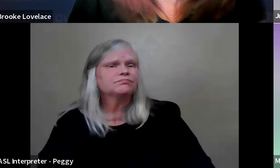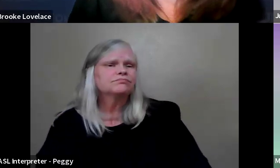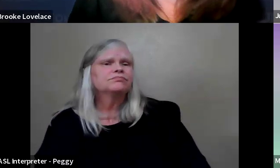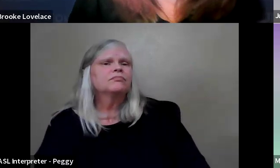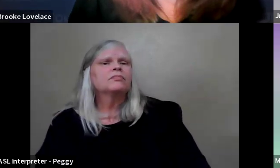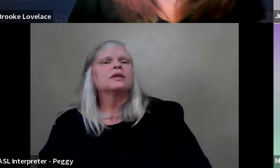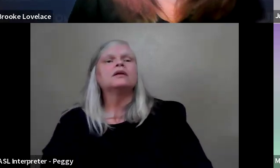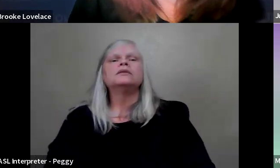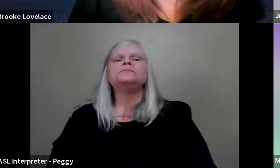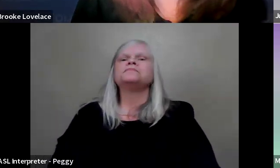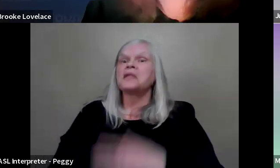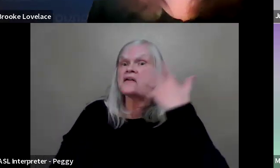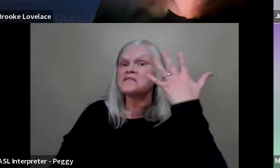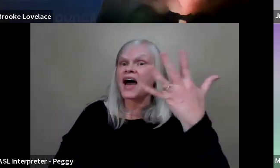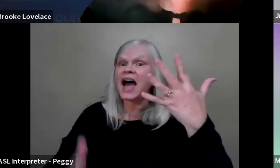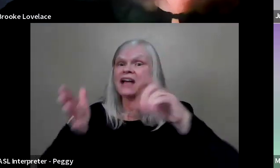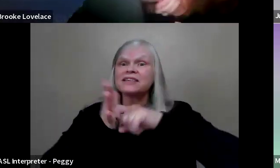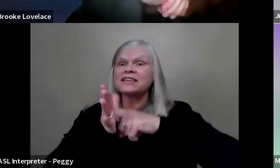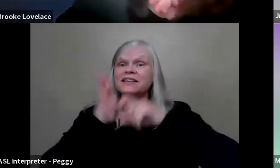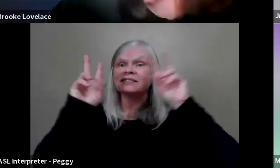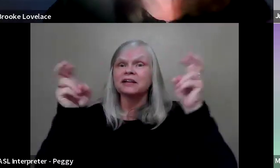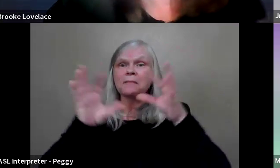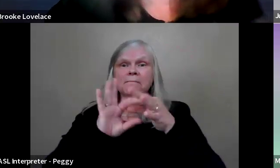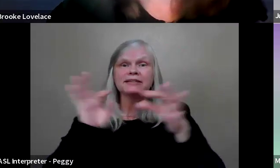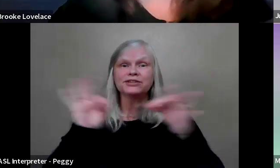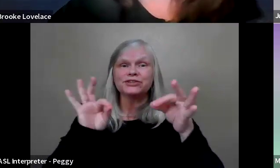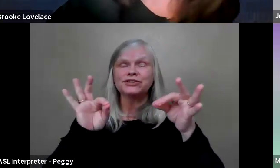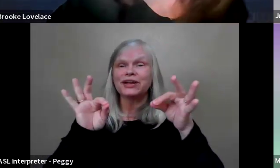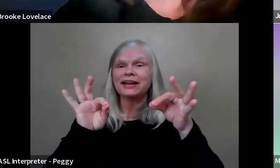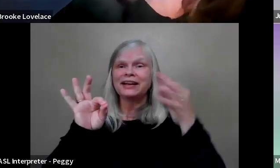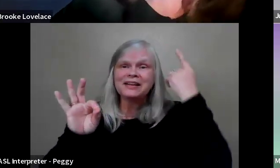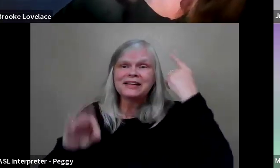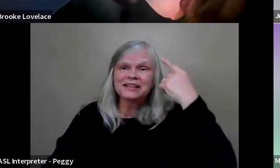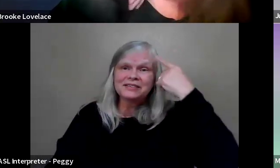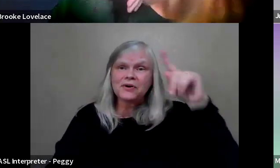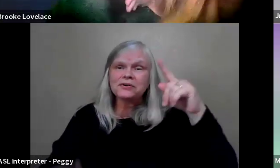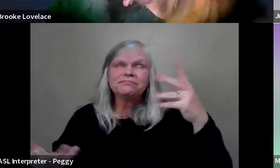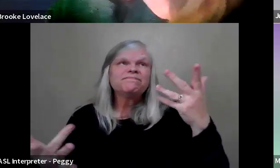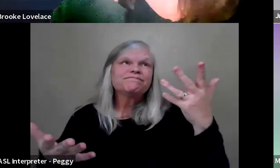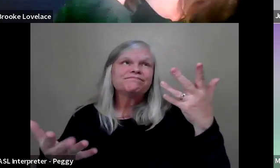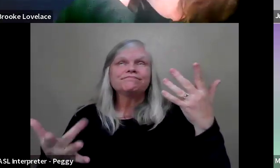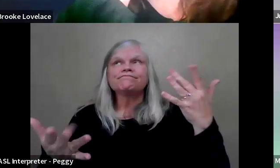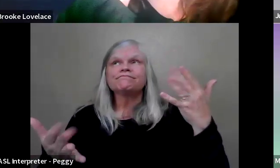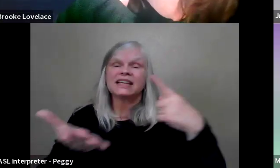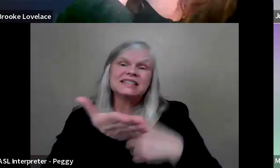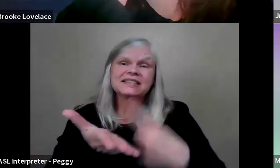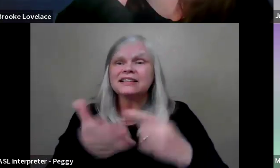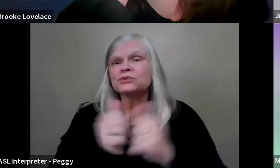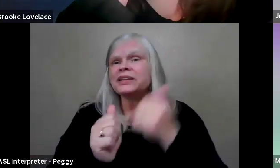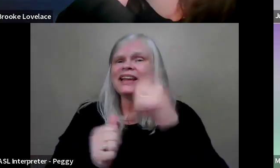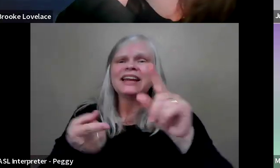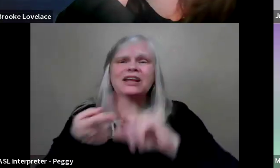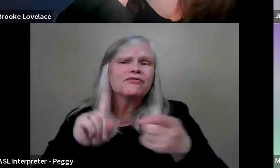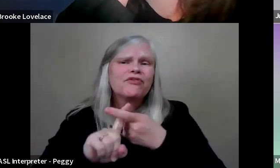Okay. Now we have our 5 key messages. These are our key messages that are discussed in any Dementia Friend